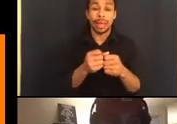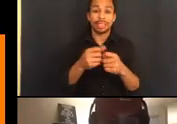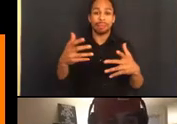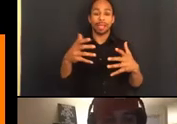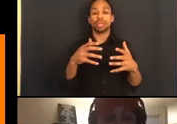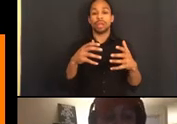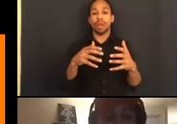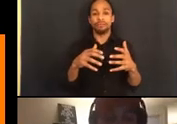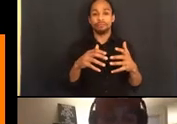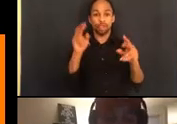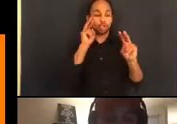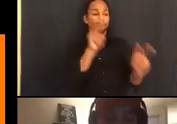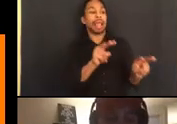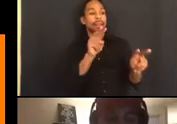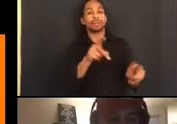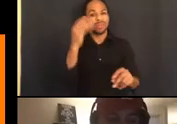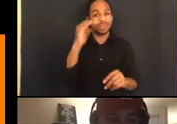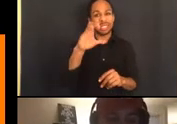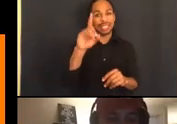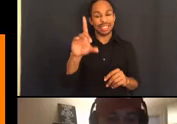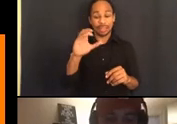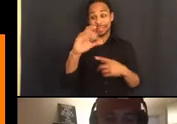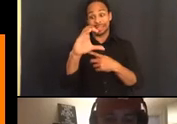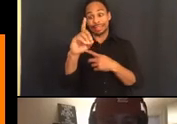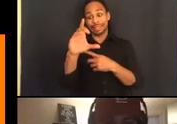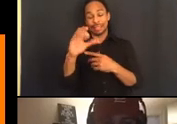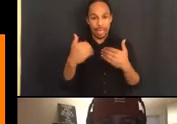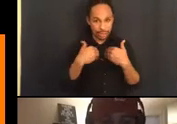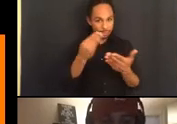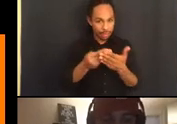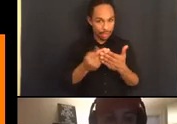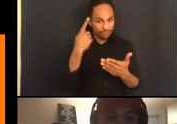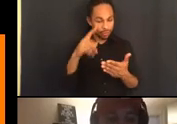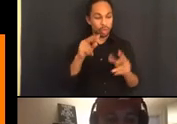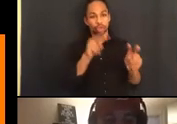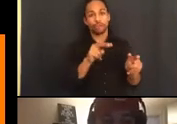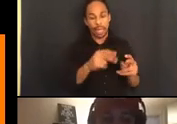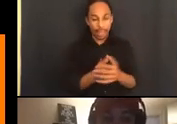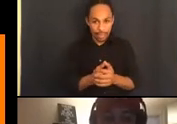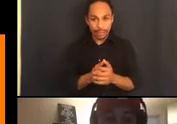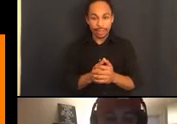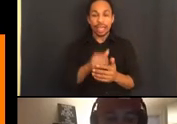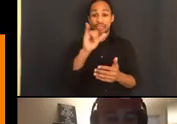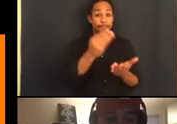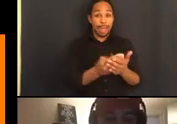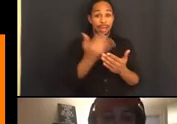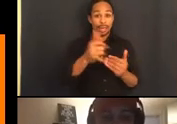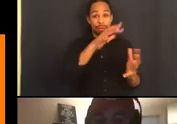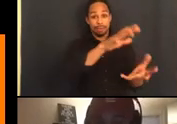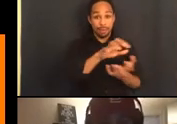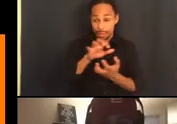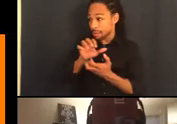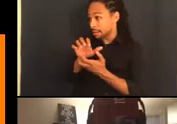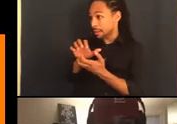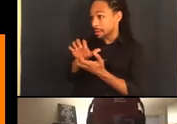know that the CDC has got money for this. We know that almost $1 trillion went to law enforcement. That money is now being used in ways